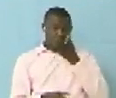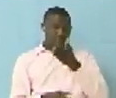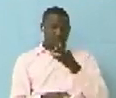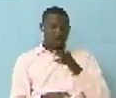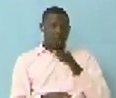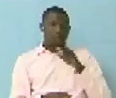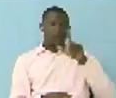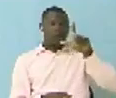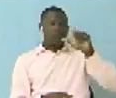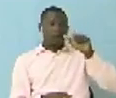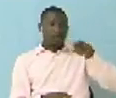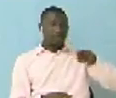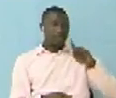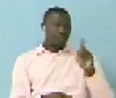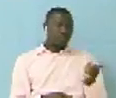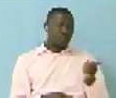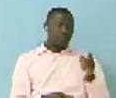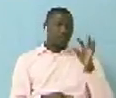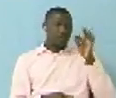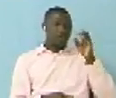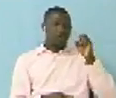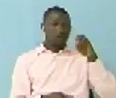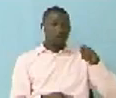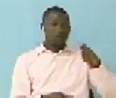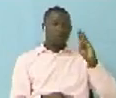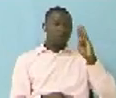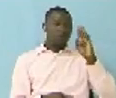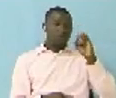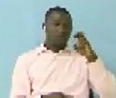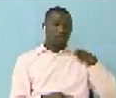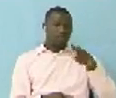Yes, at the early part.